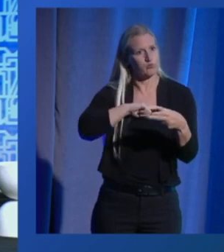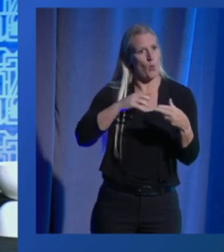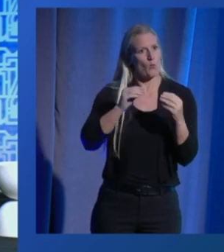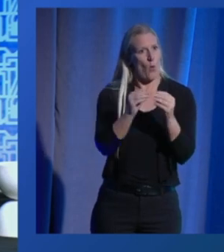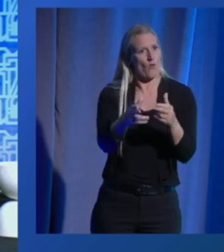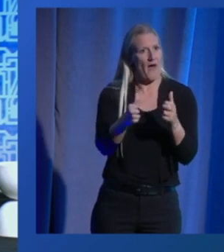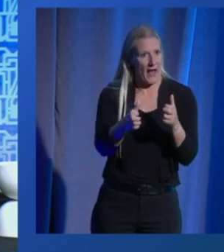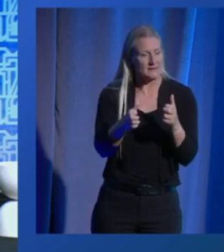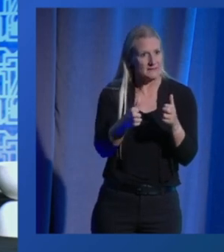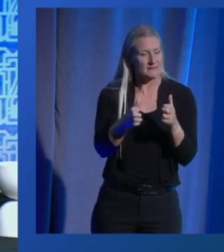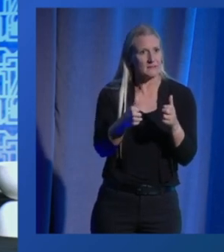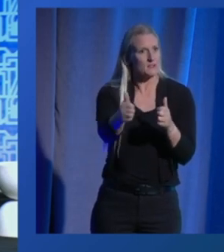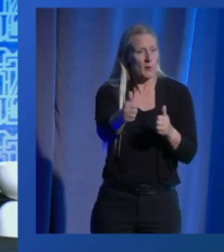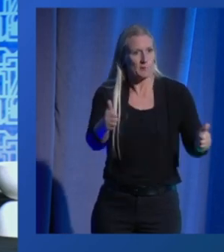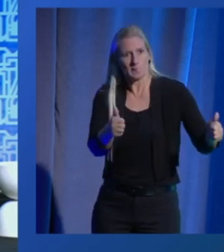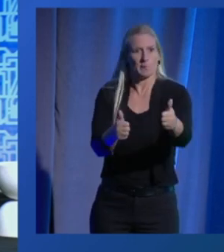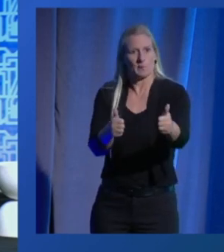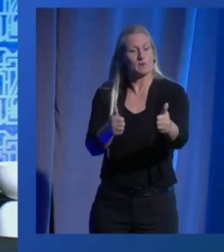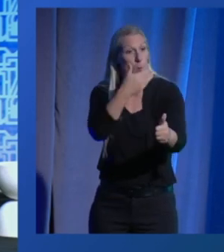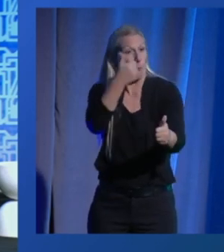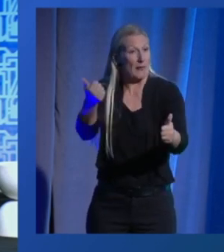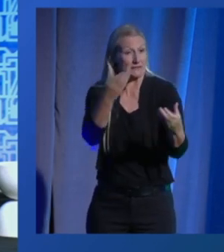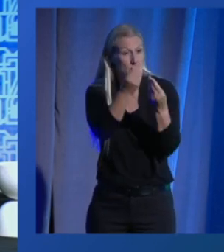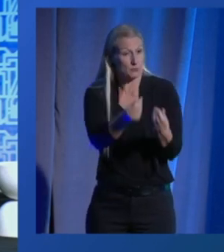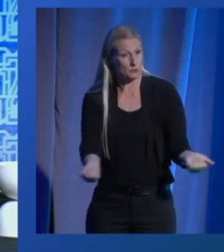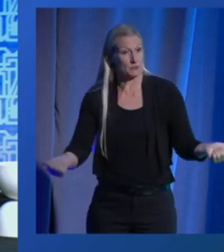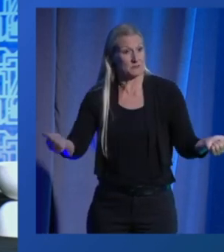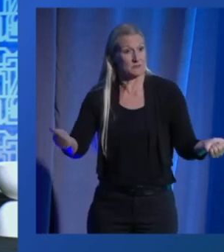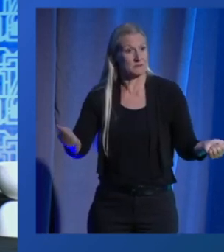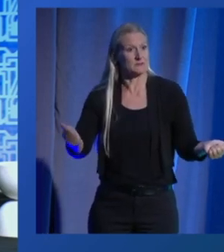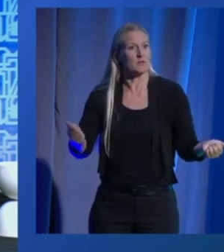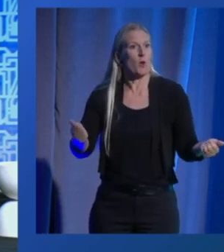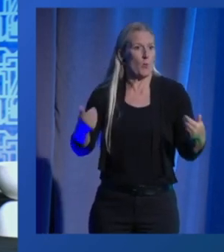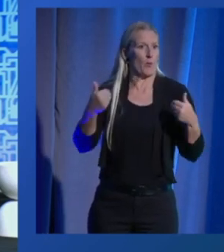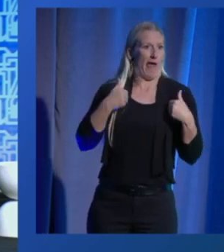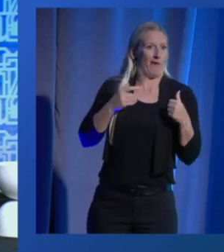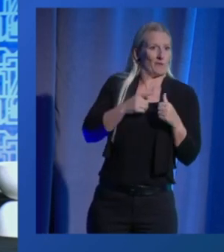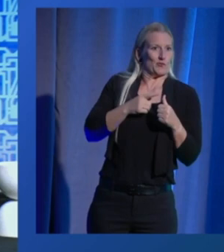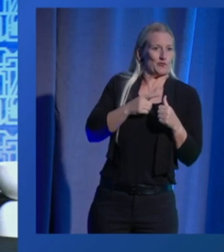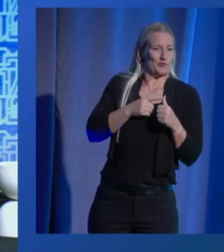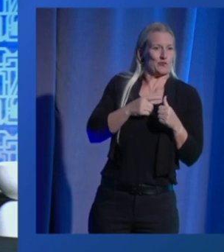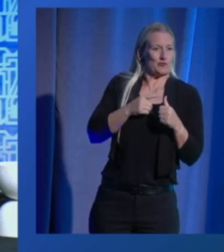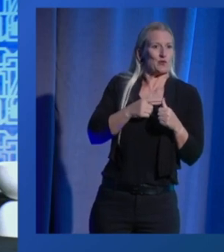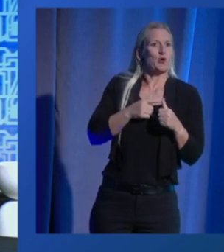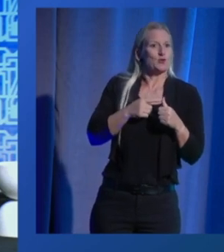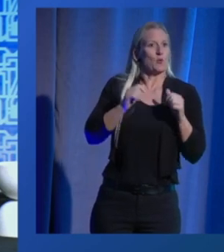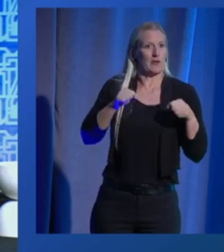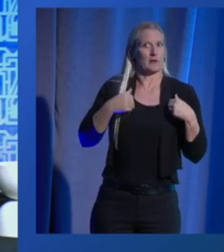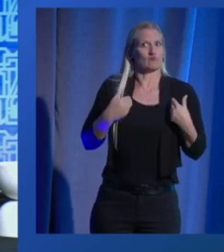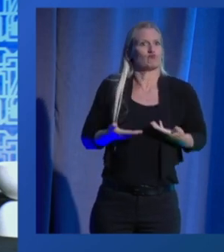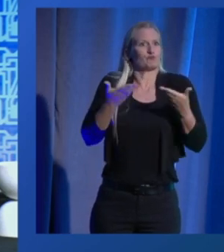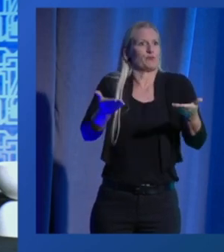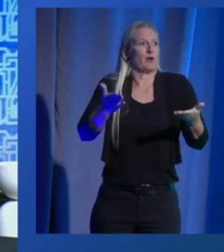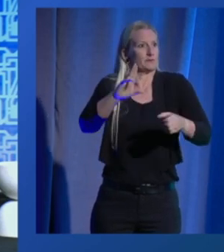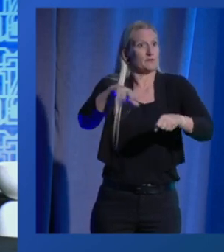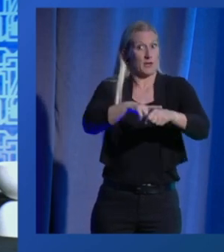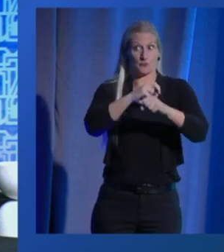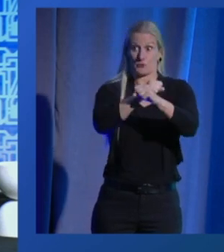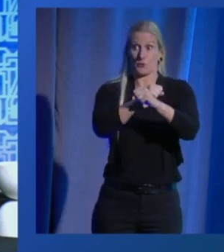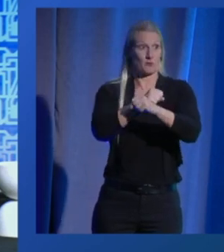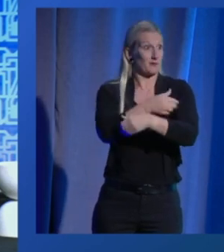absolute best solutions that we can as we provide National Security for American citizens